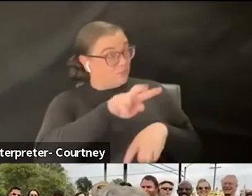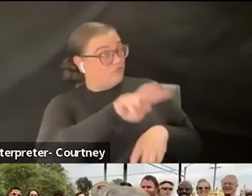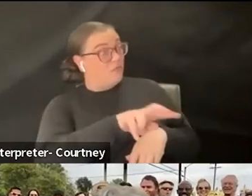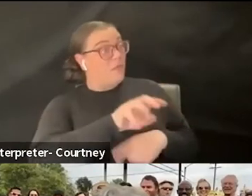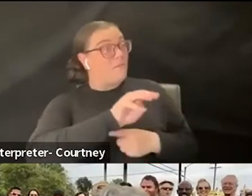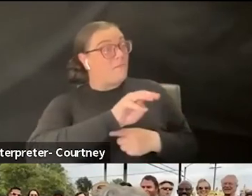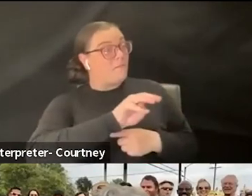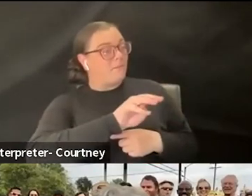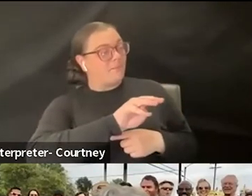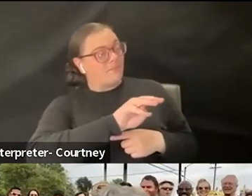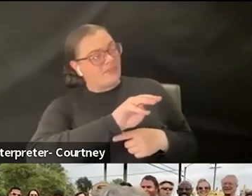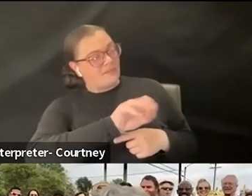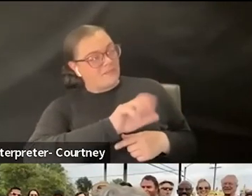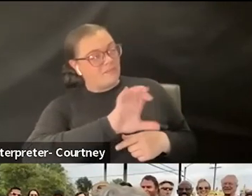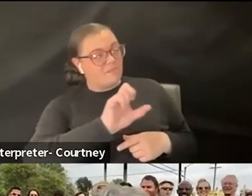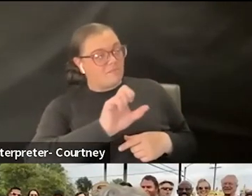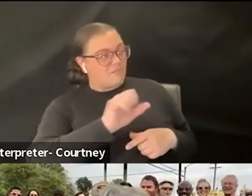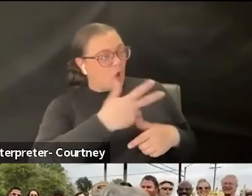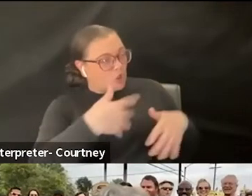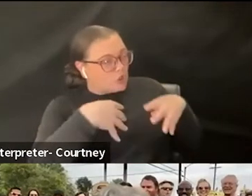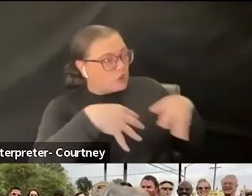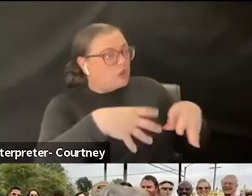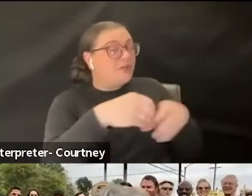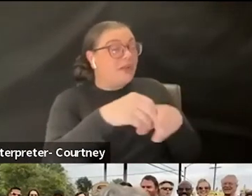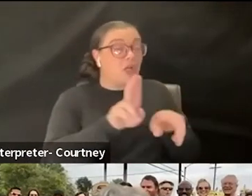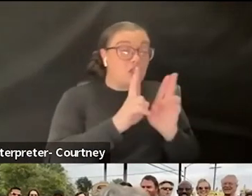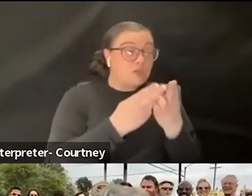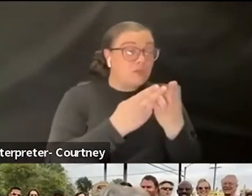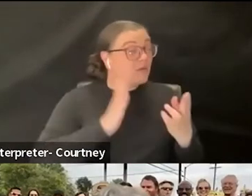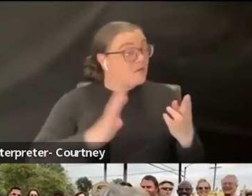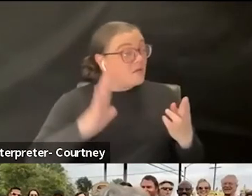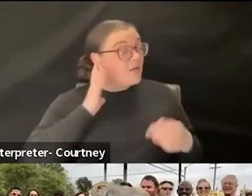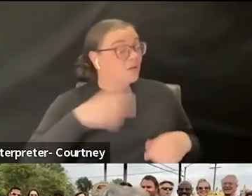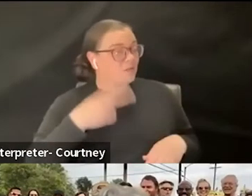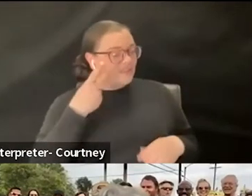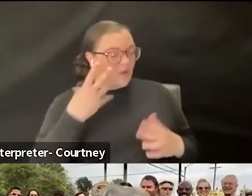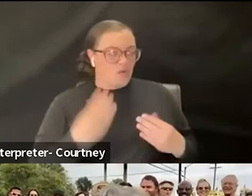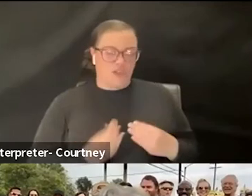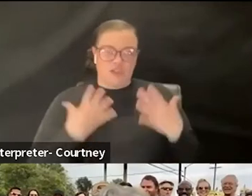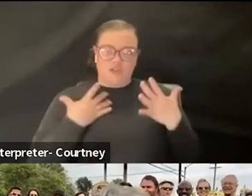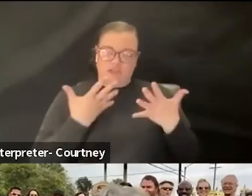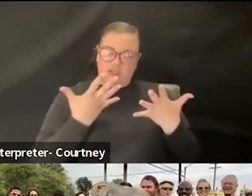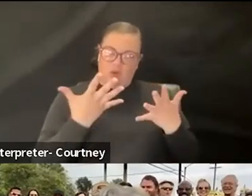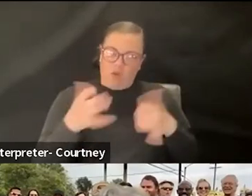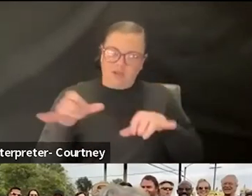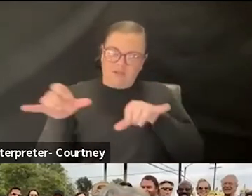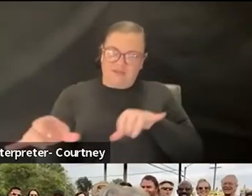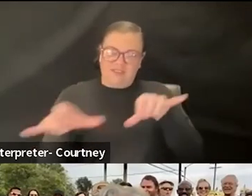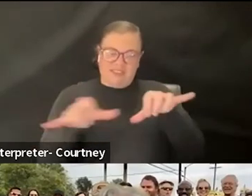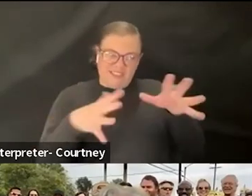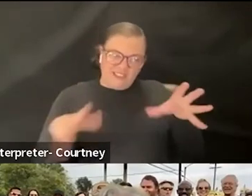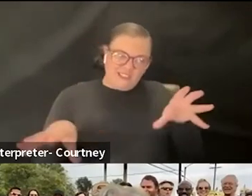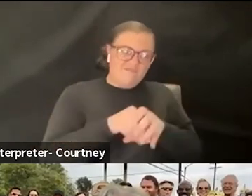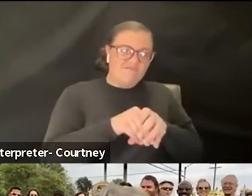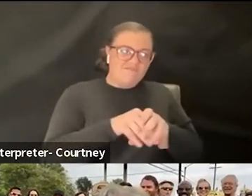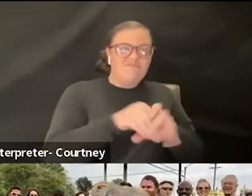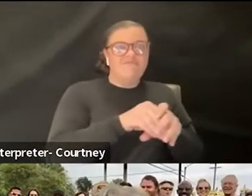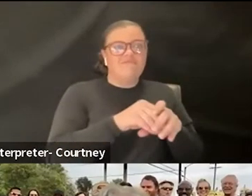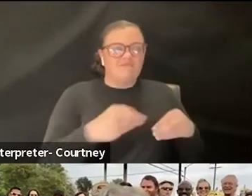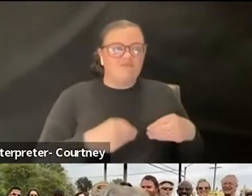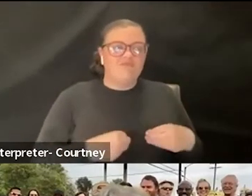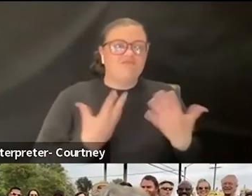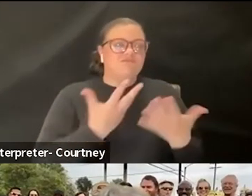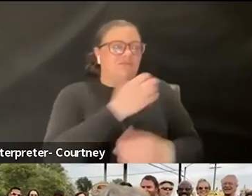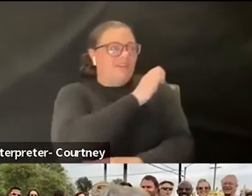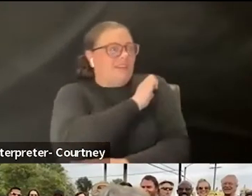and feeling going and understand, you know, as that movie we just saw, then, yeah, it's a win-win. But it's